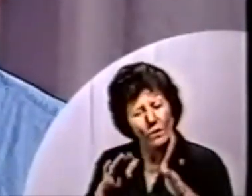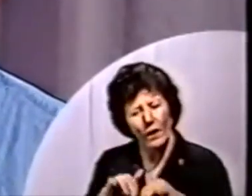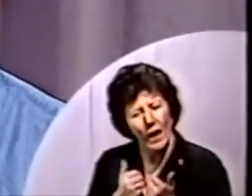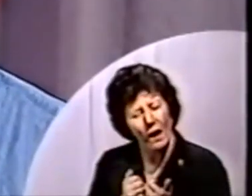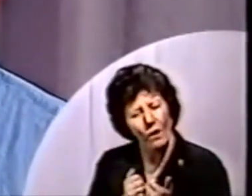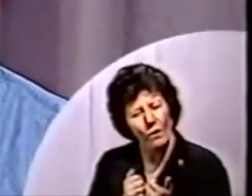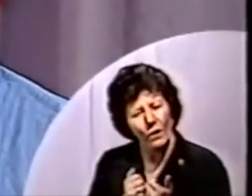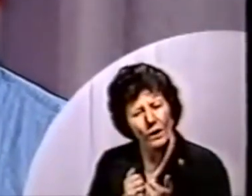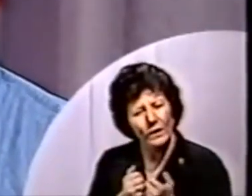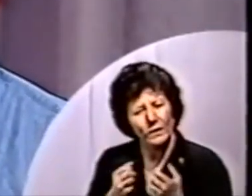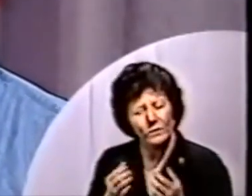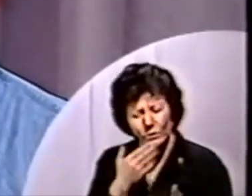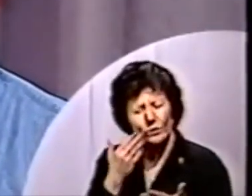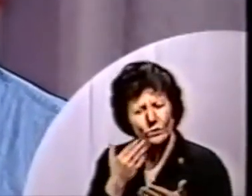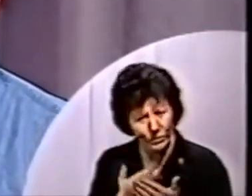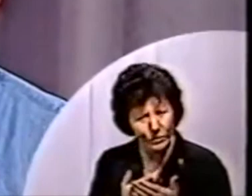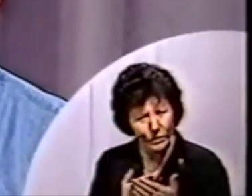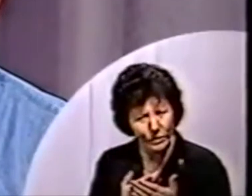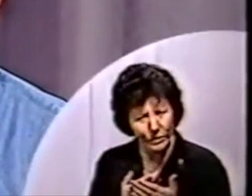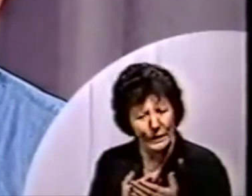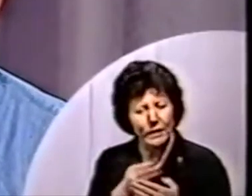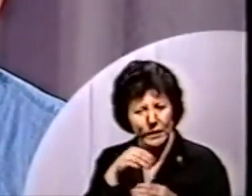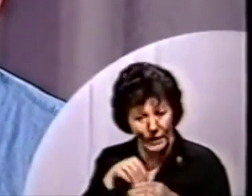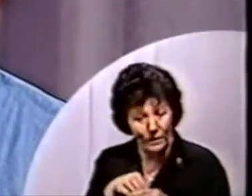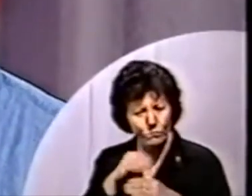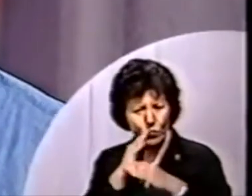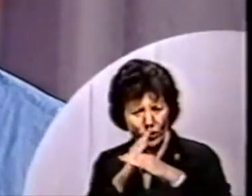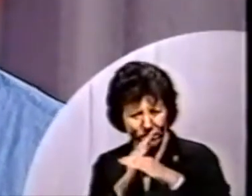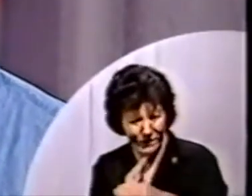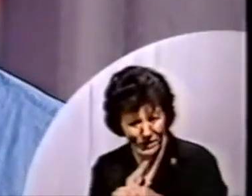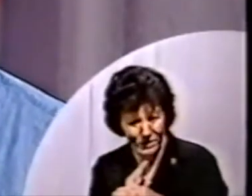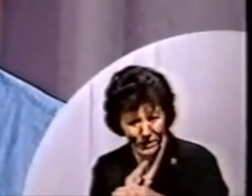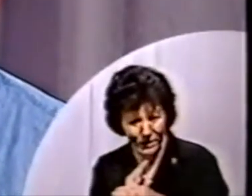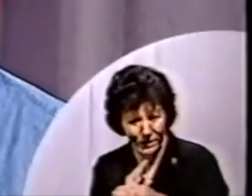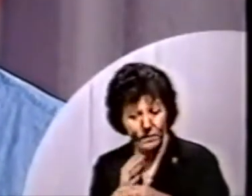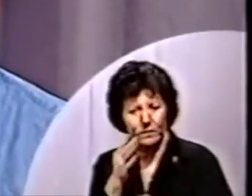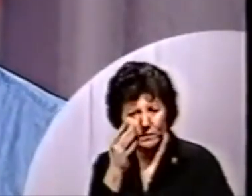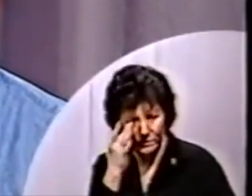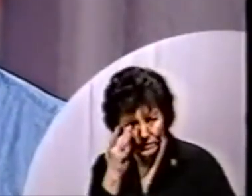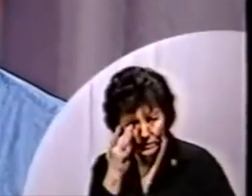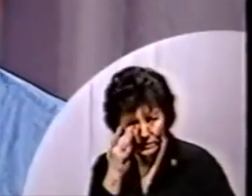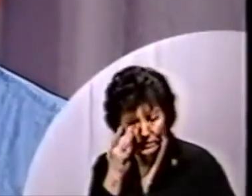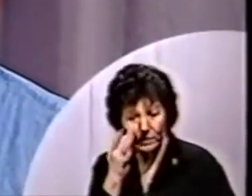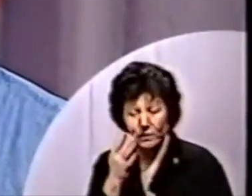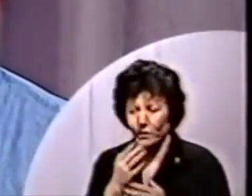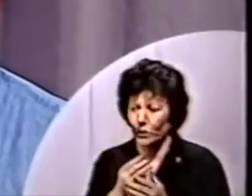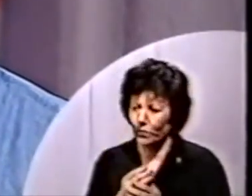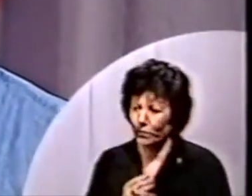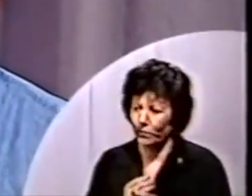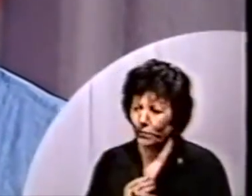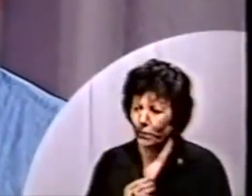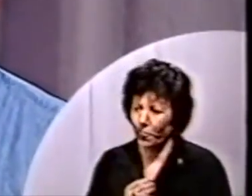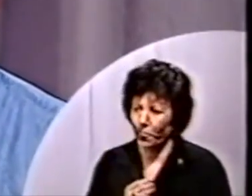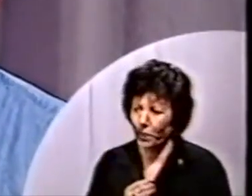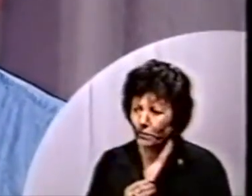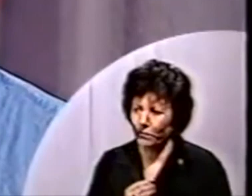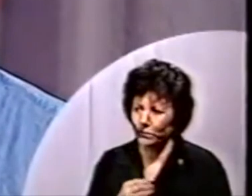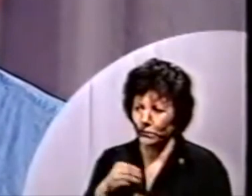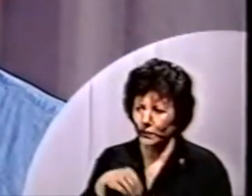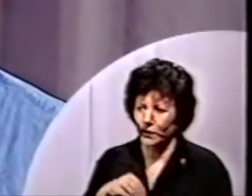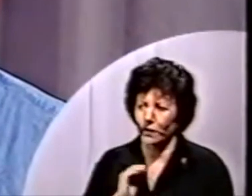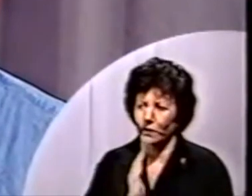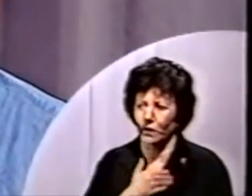why with this trial, they've recruited high-risk gay men, because In our